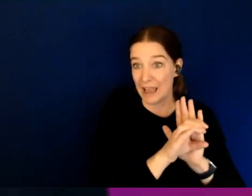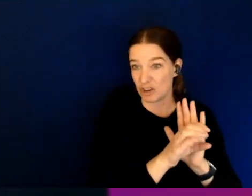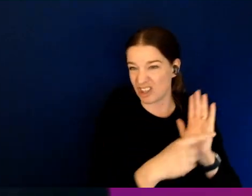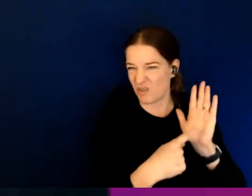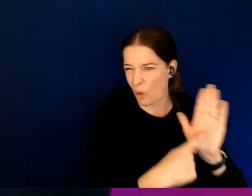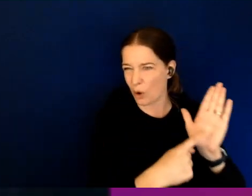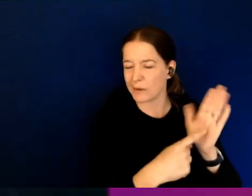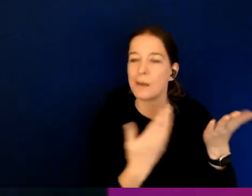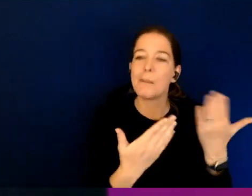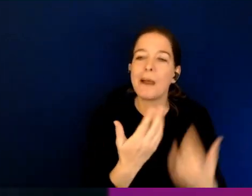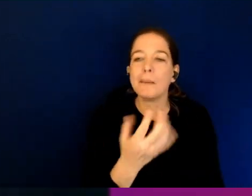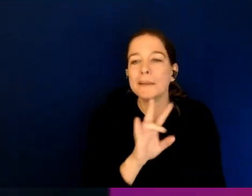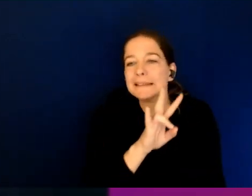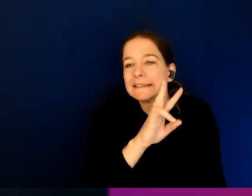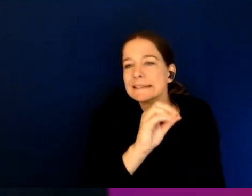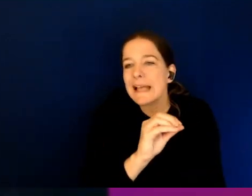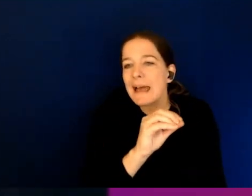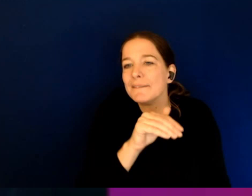take between